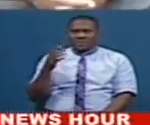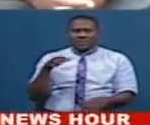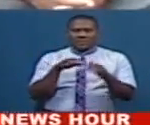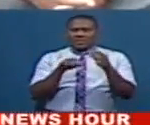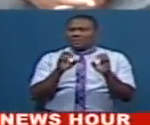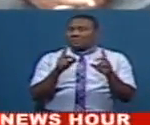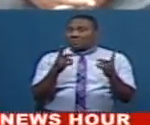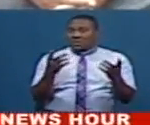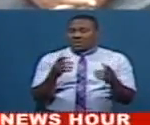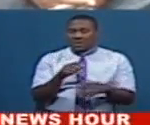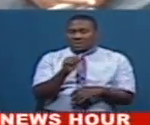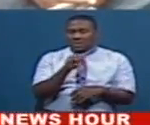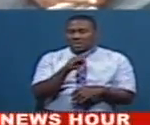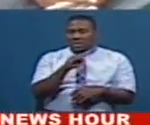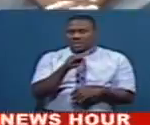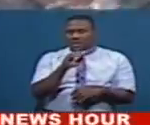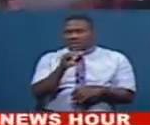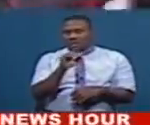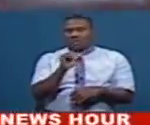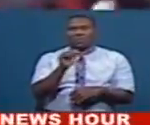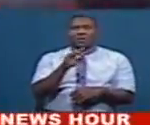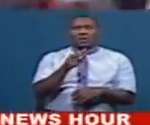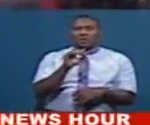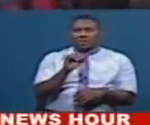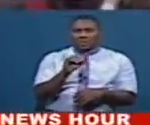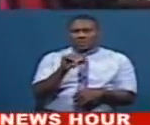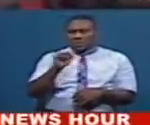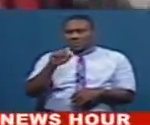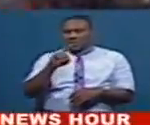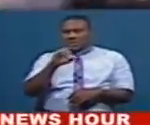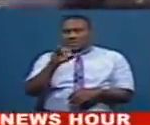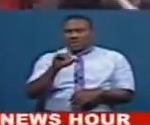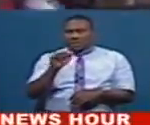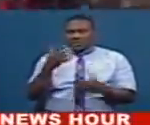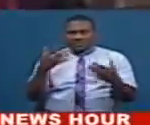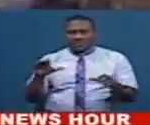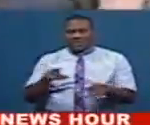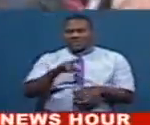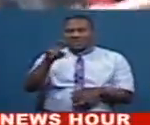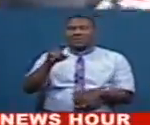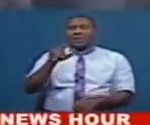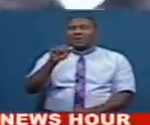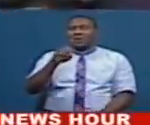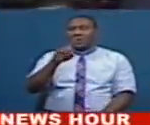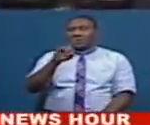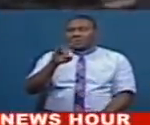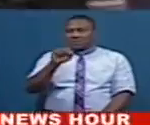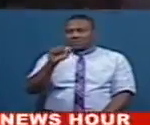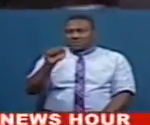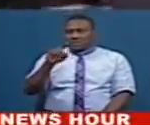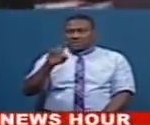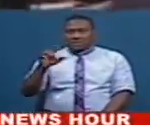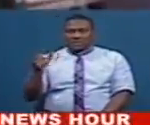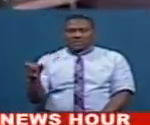his basic education at the Abuabuja Methodist Primary School and continued at the Adisadel College in Cape Coast and the Biaka